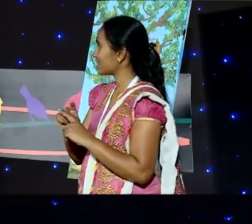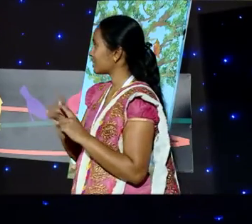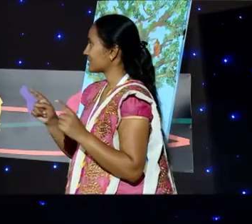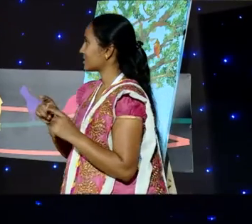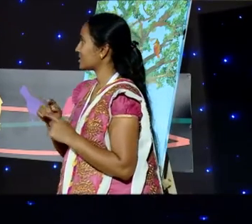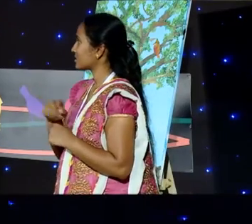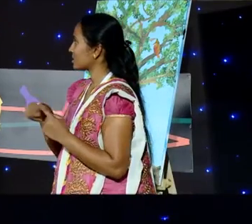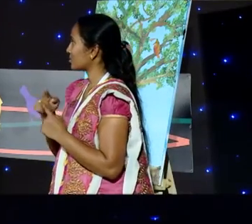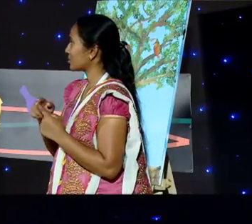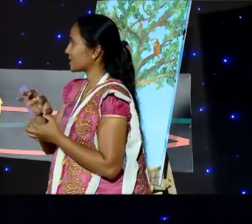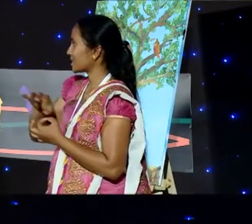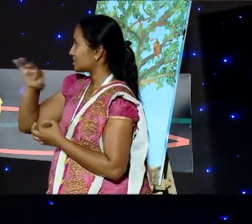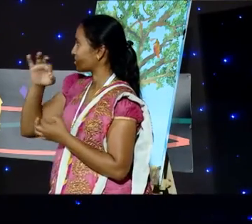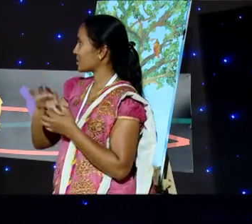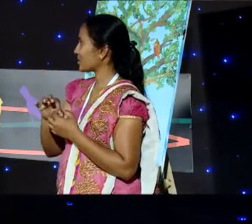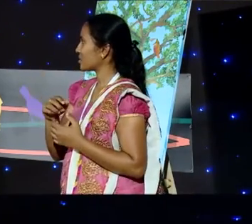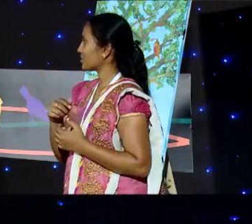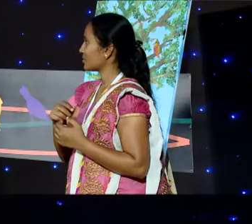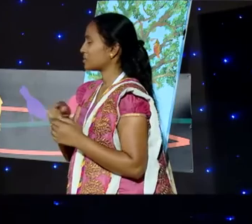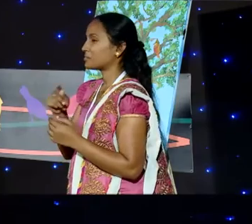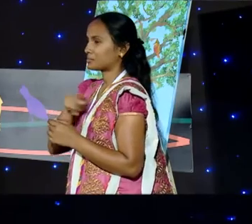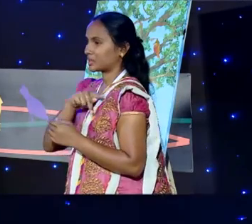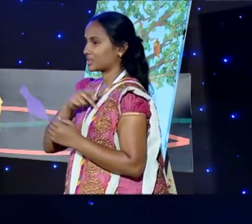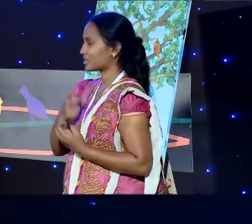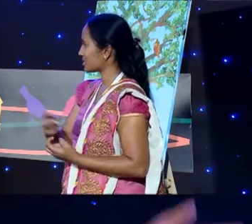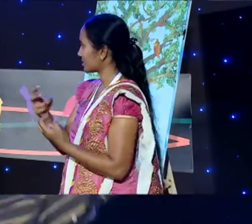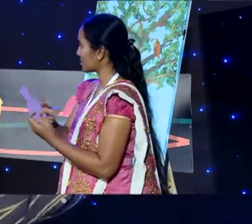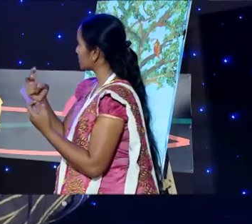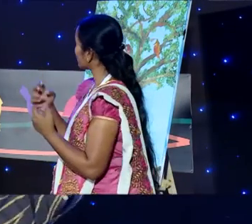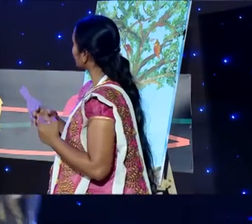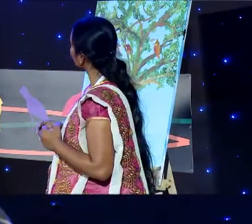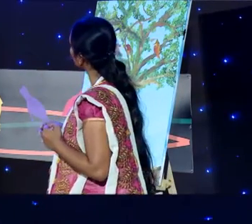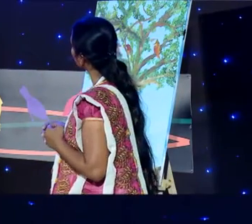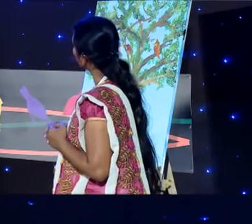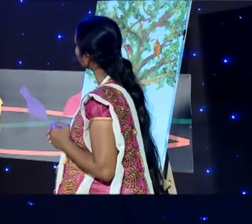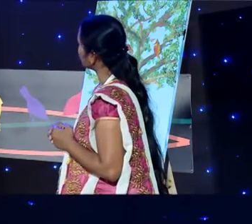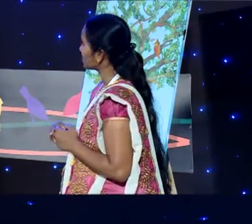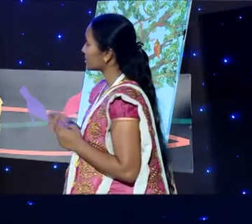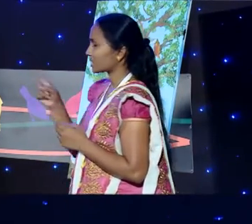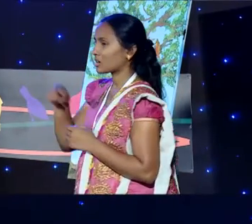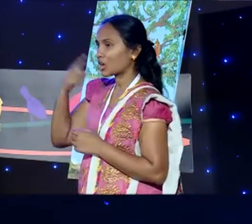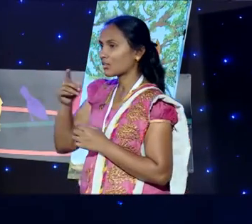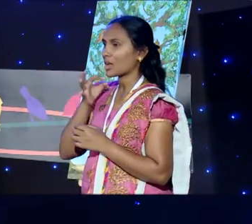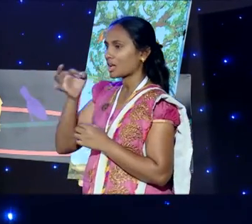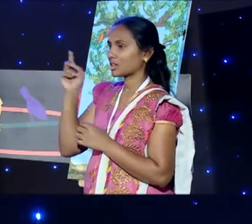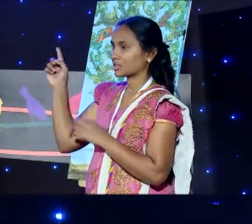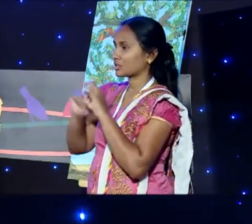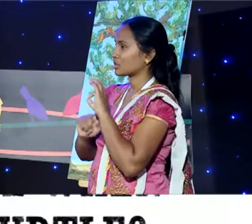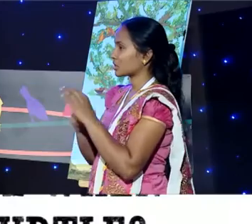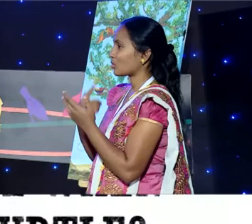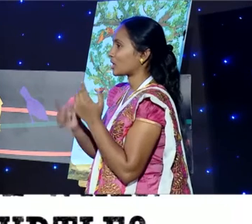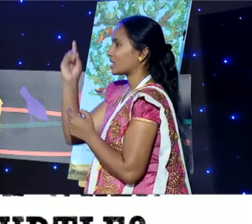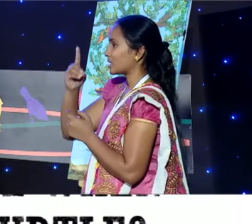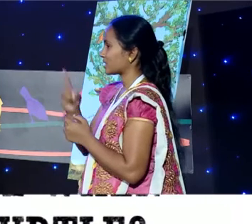has inspired my personal journey. So we have been asking this kind of question. What designs emerge when we can